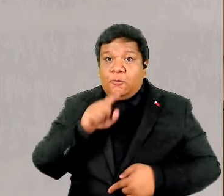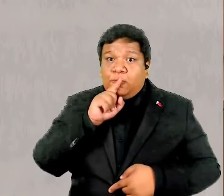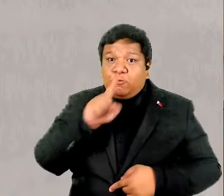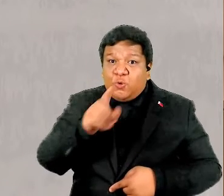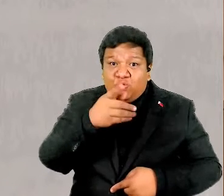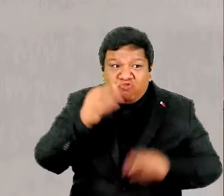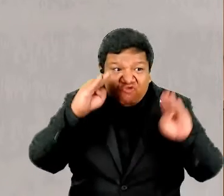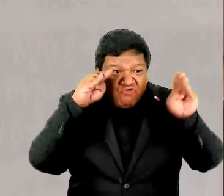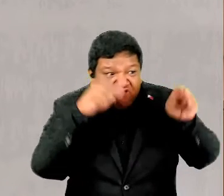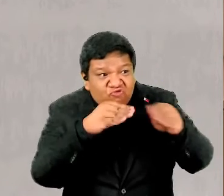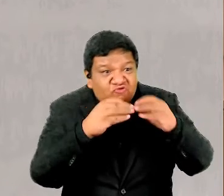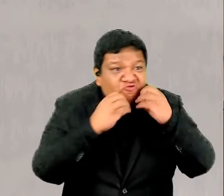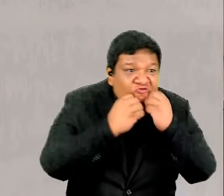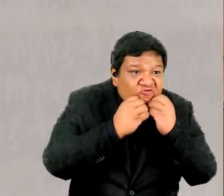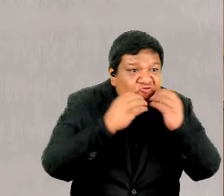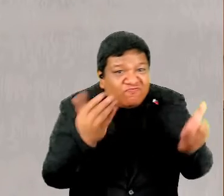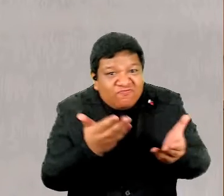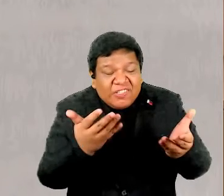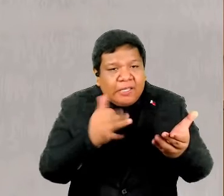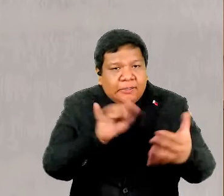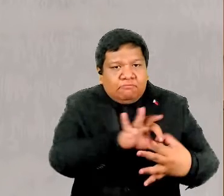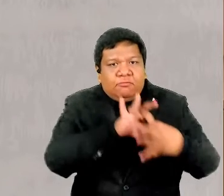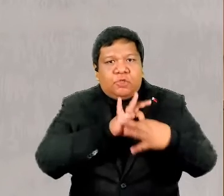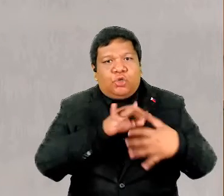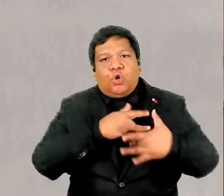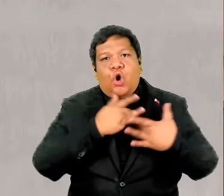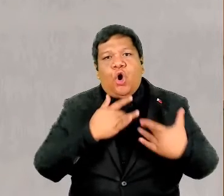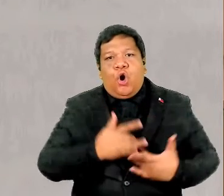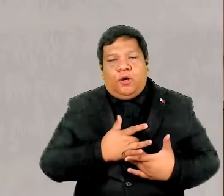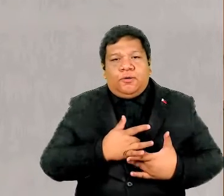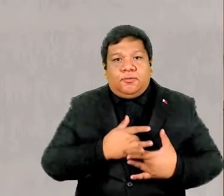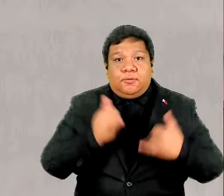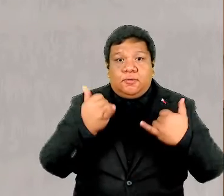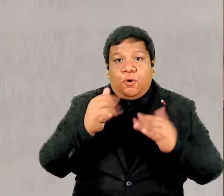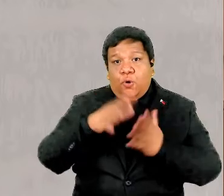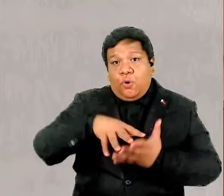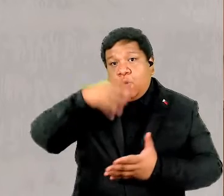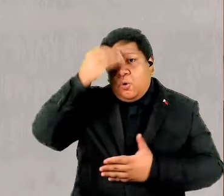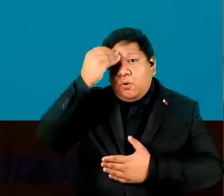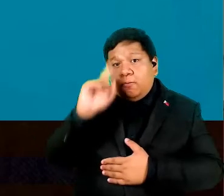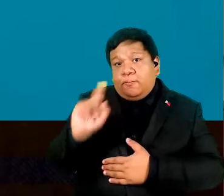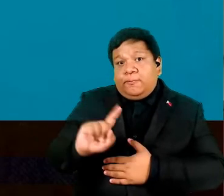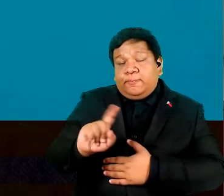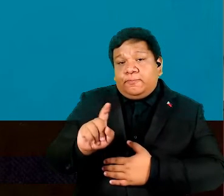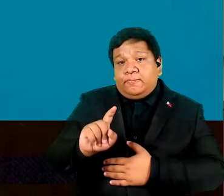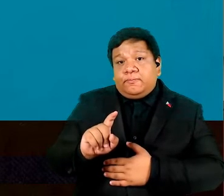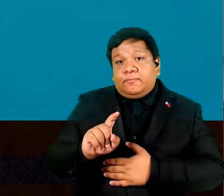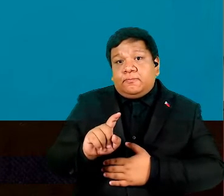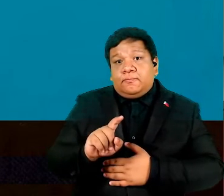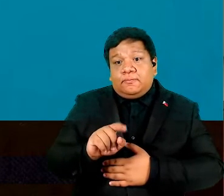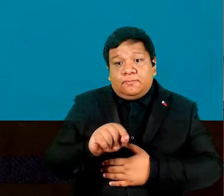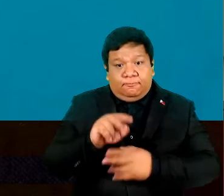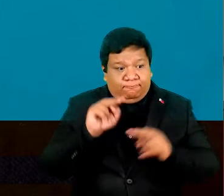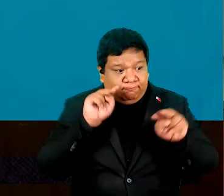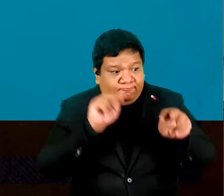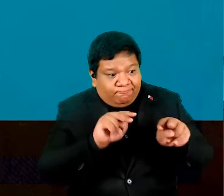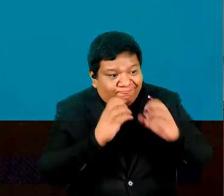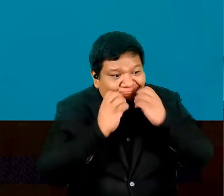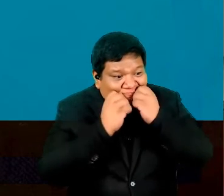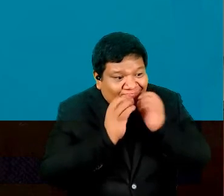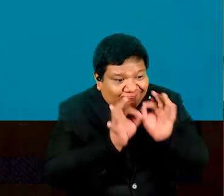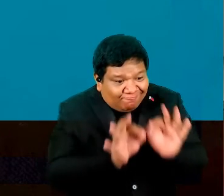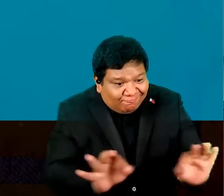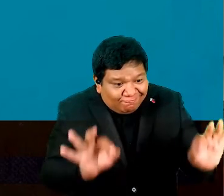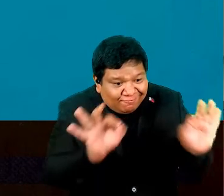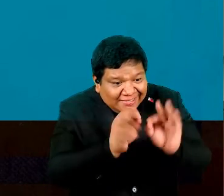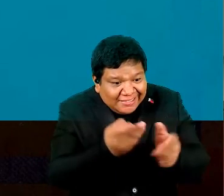is, there your heart will be also. Which brings us to our principle. How we value our treasure